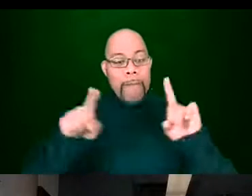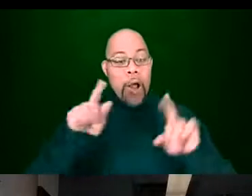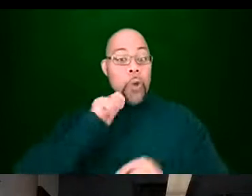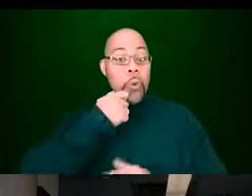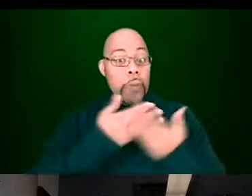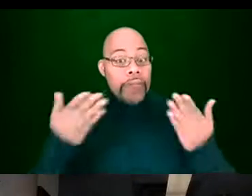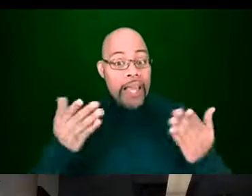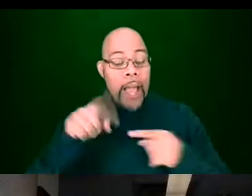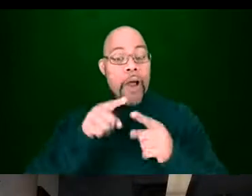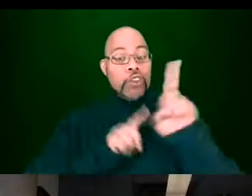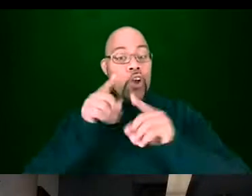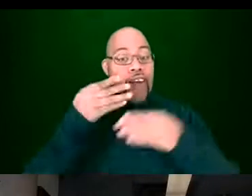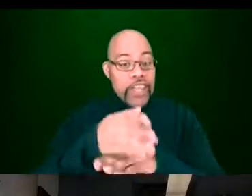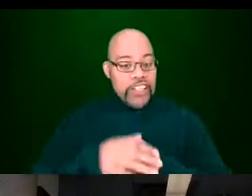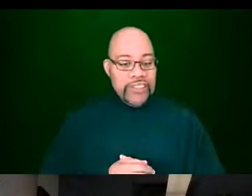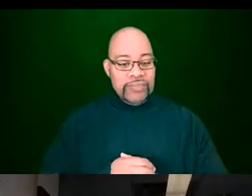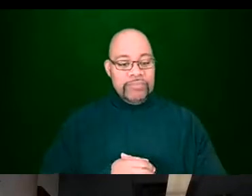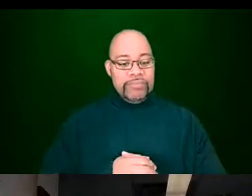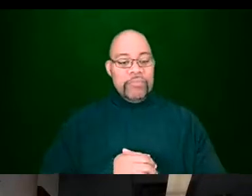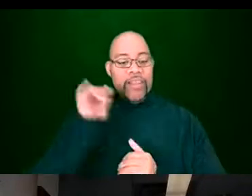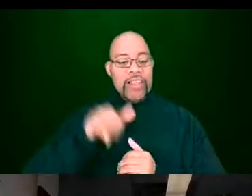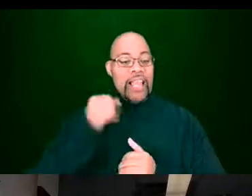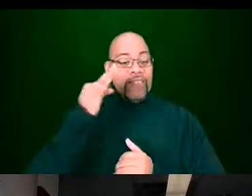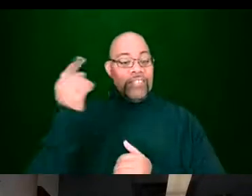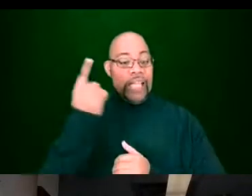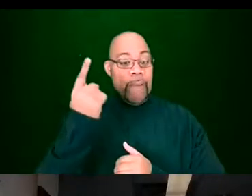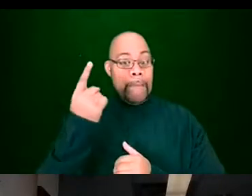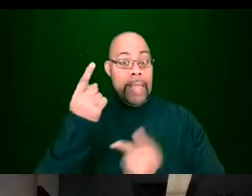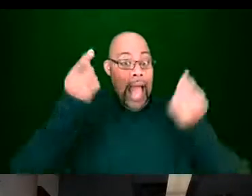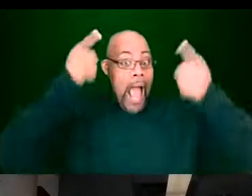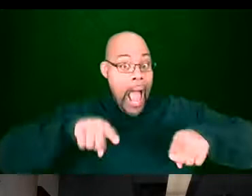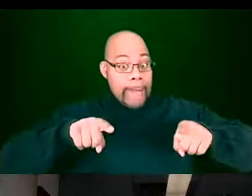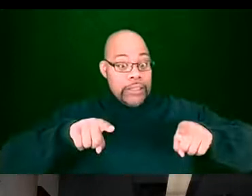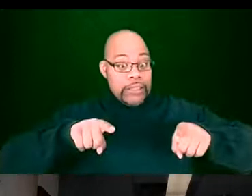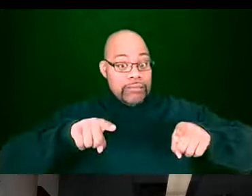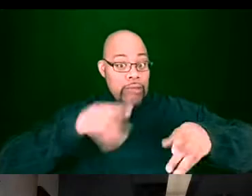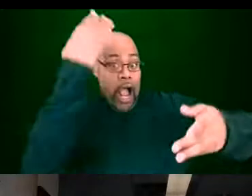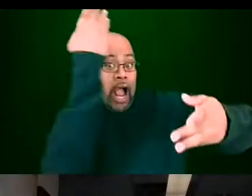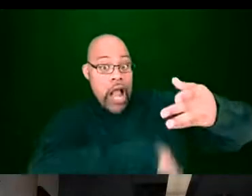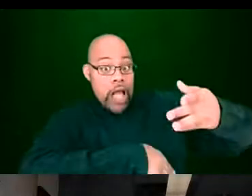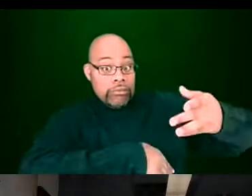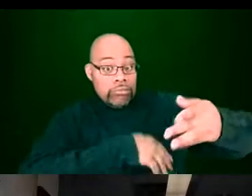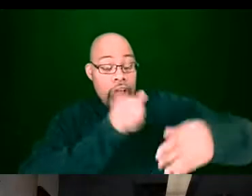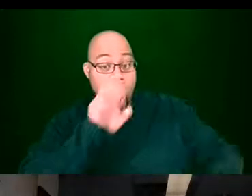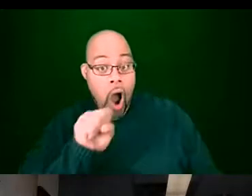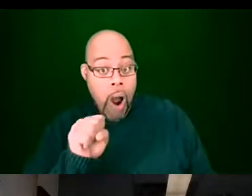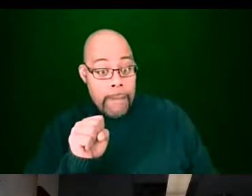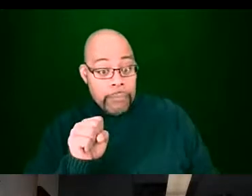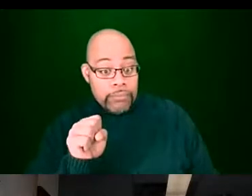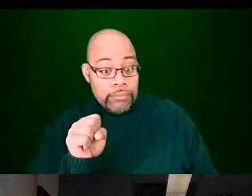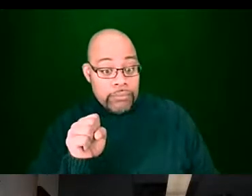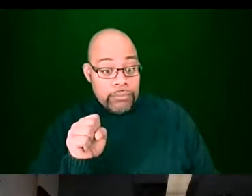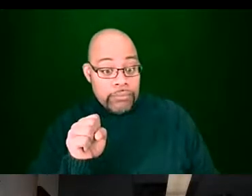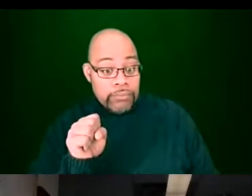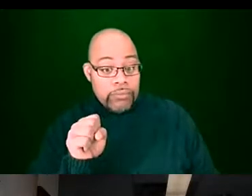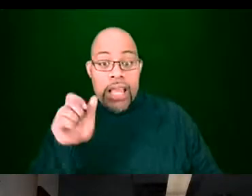coolest thing about the starfish is that if something happens to one of its arms,